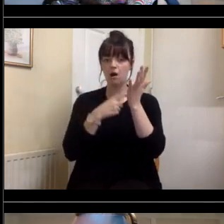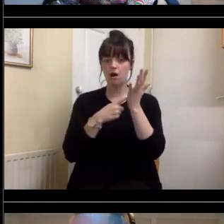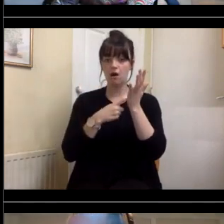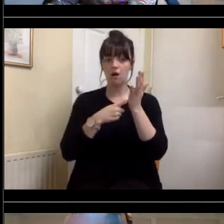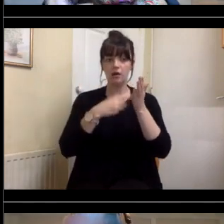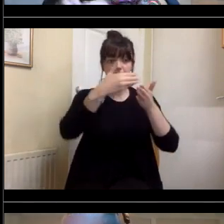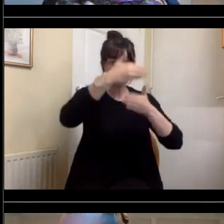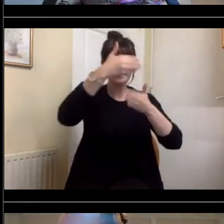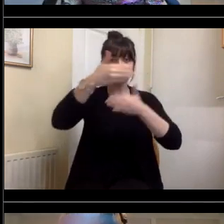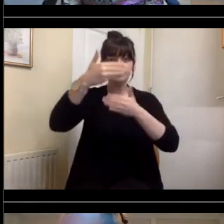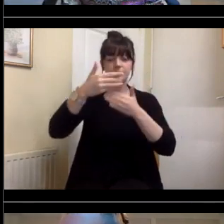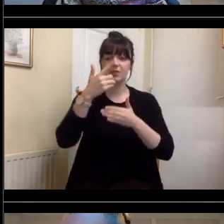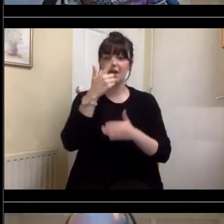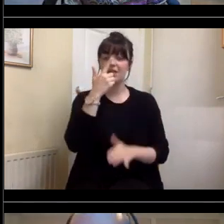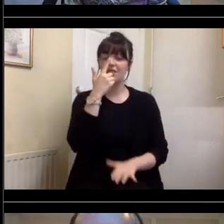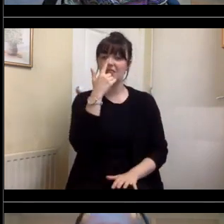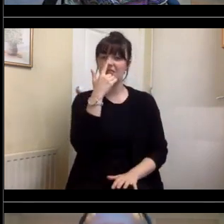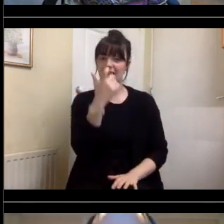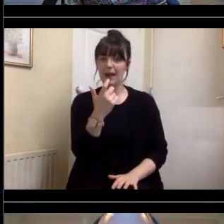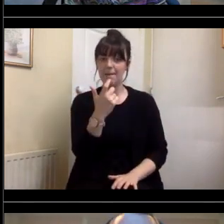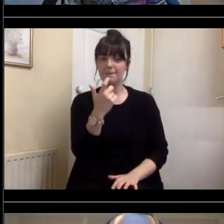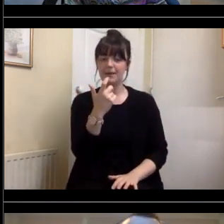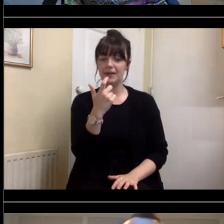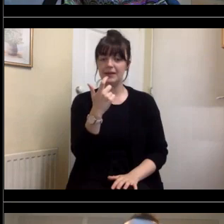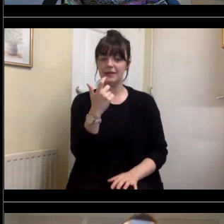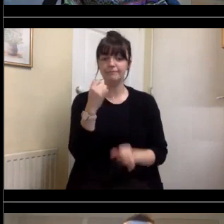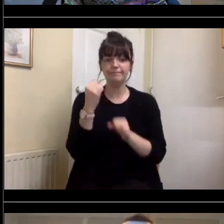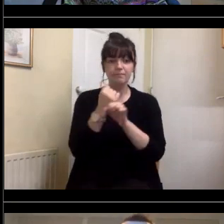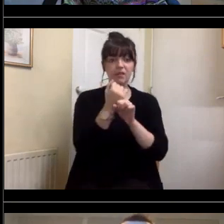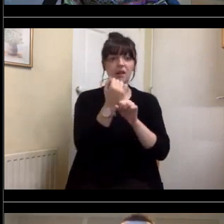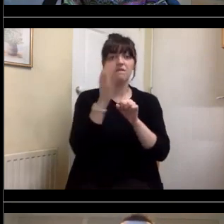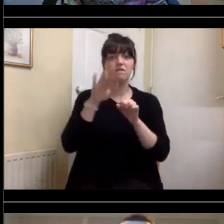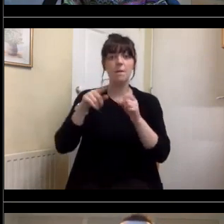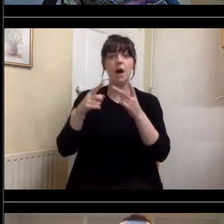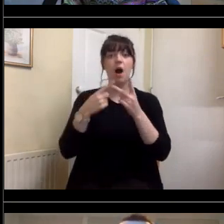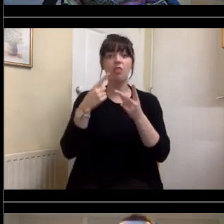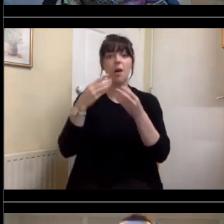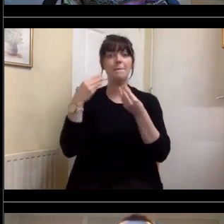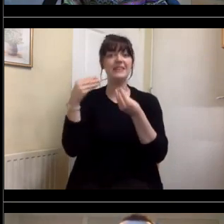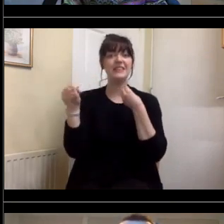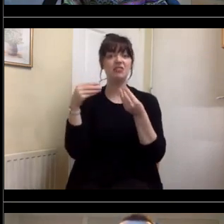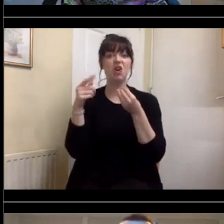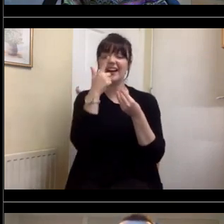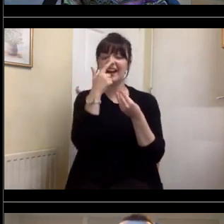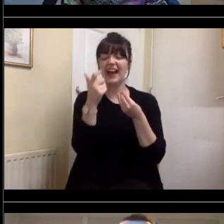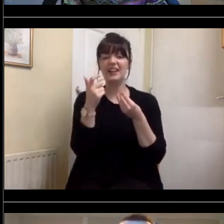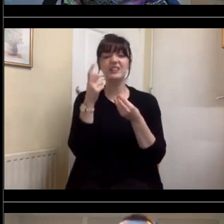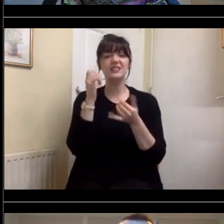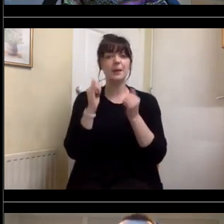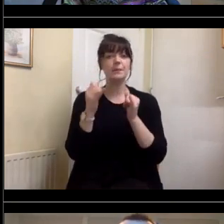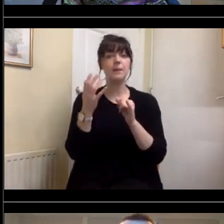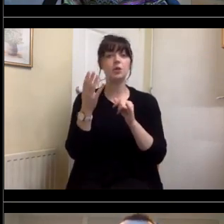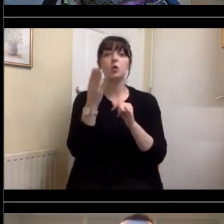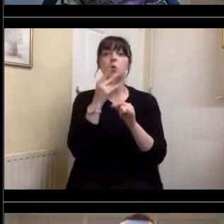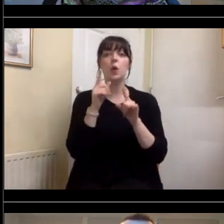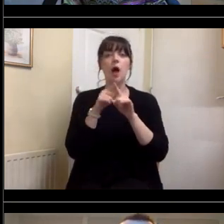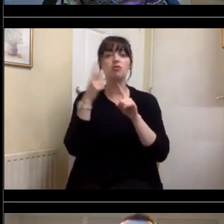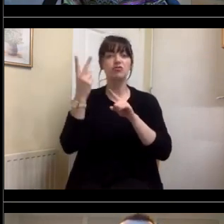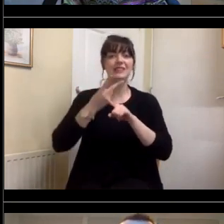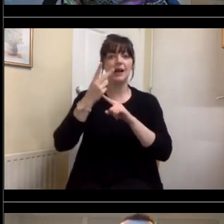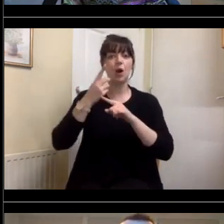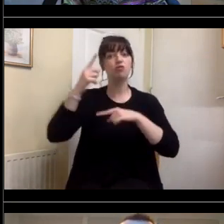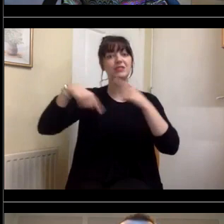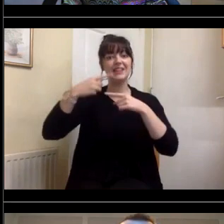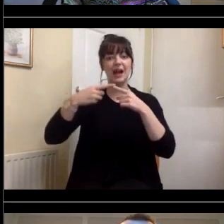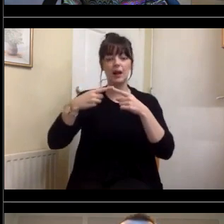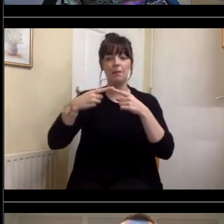can actually be of some other material. I mean, they sometimes use recyclable